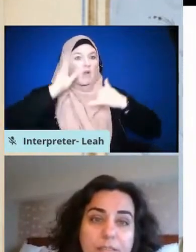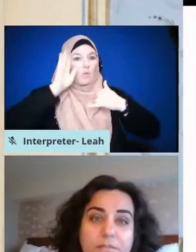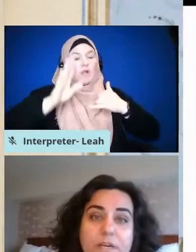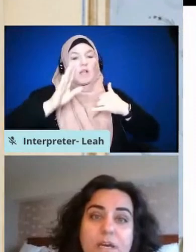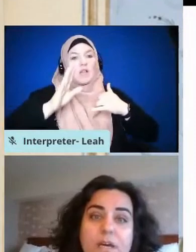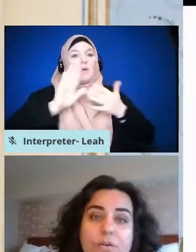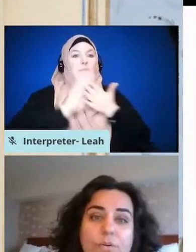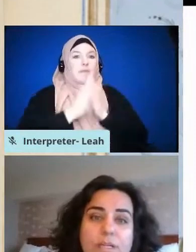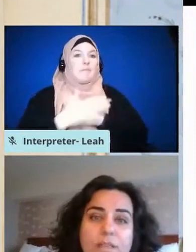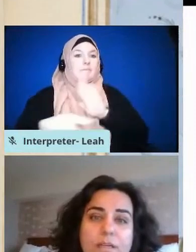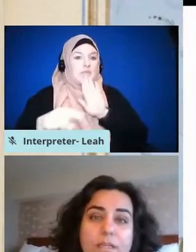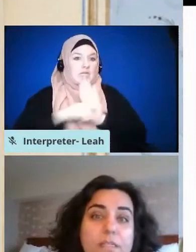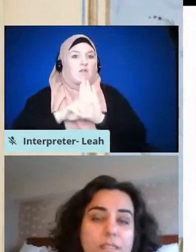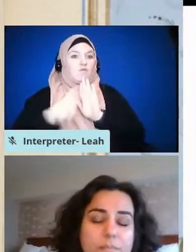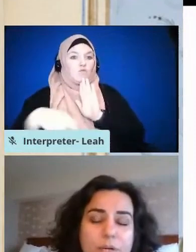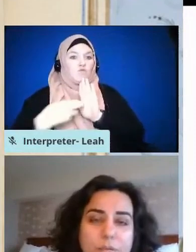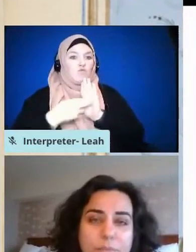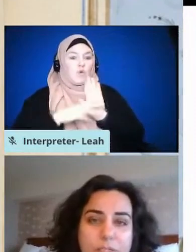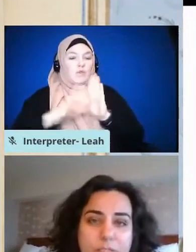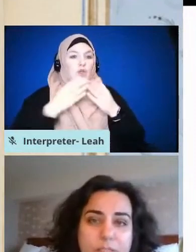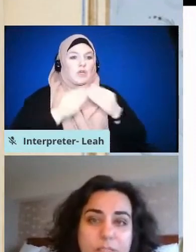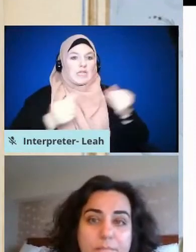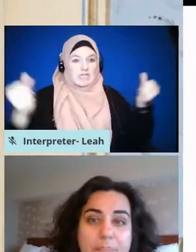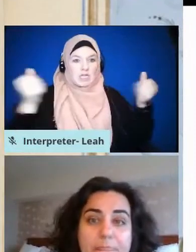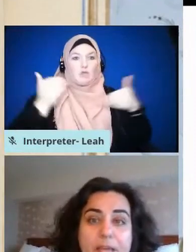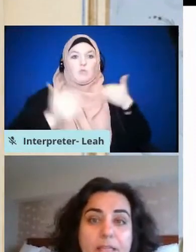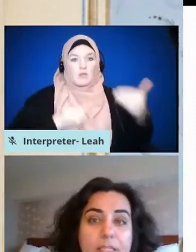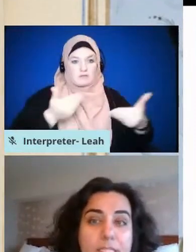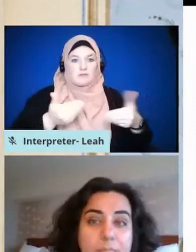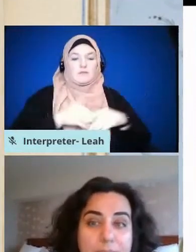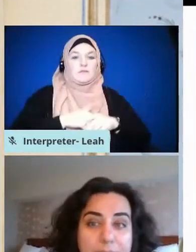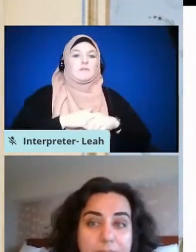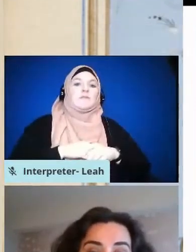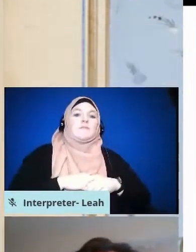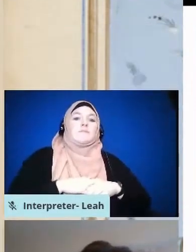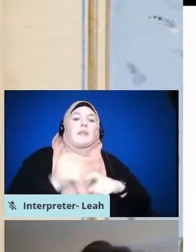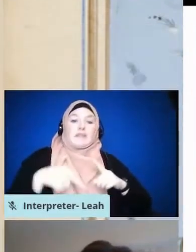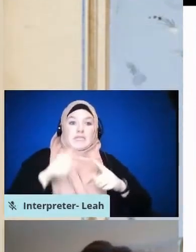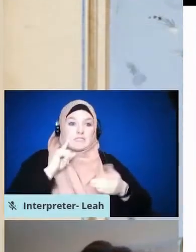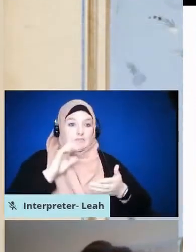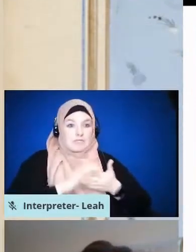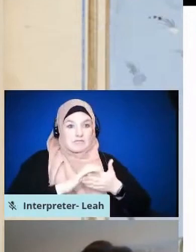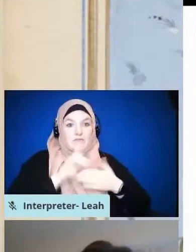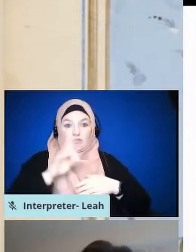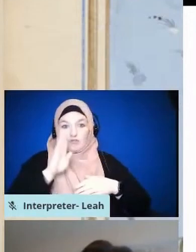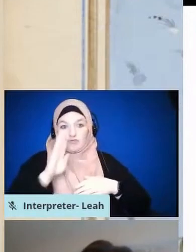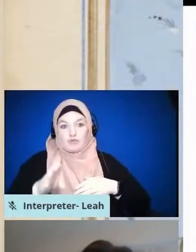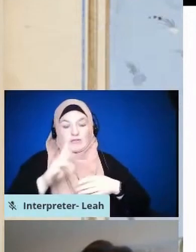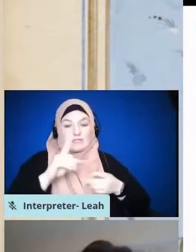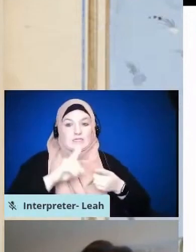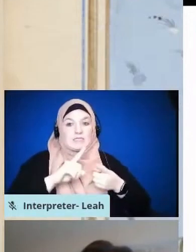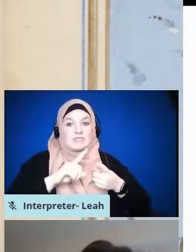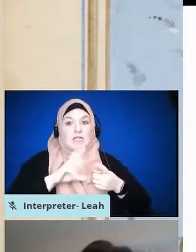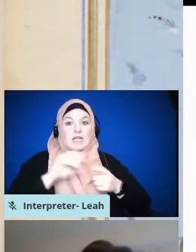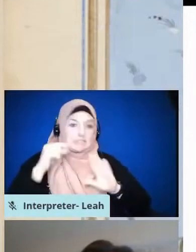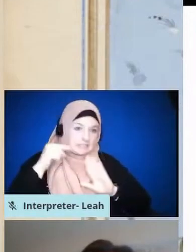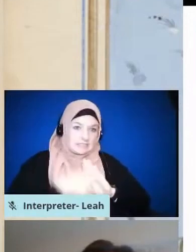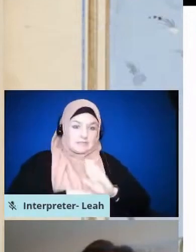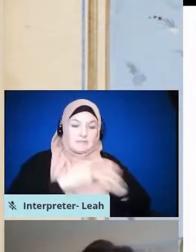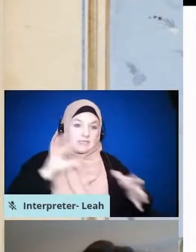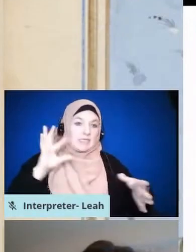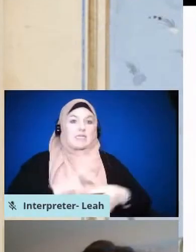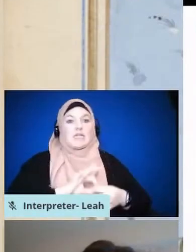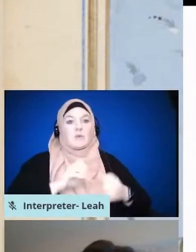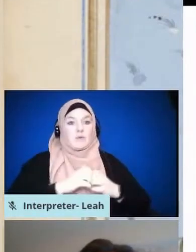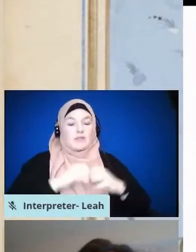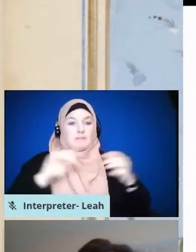play negative role in their healing process. These beliefs are directly and deeply connected with